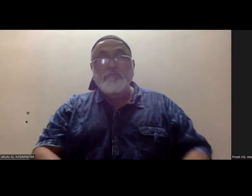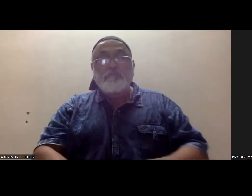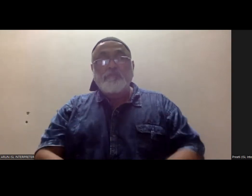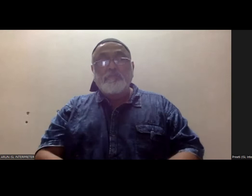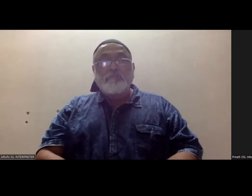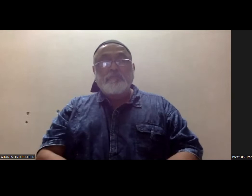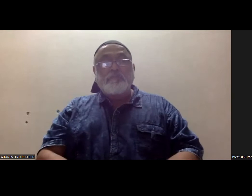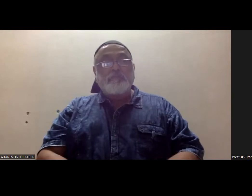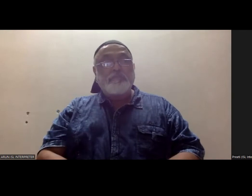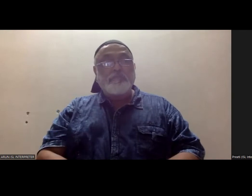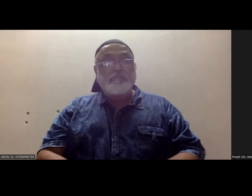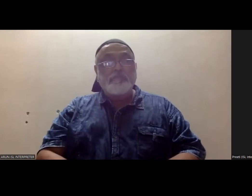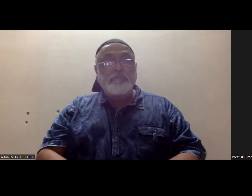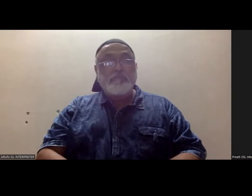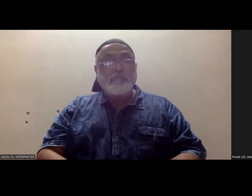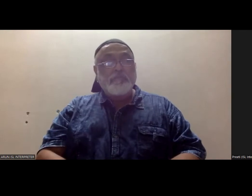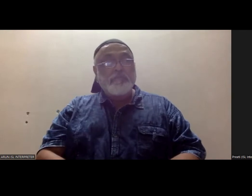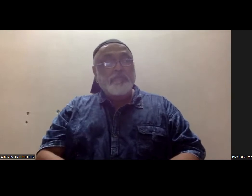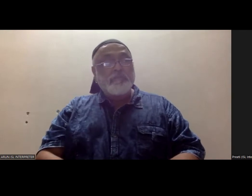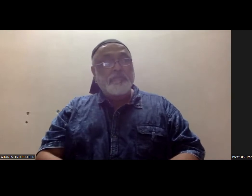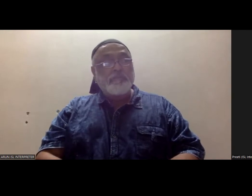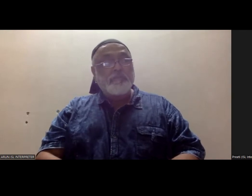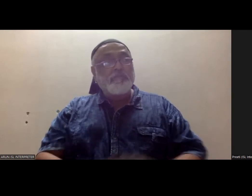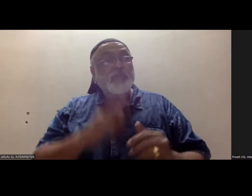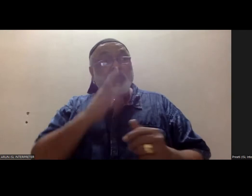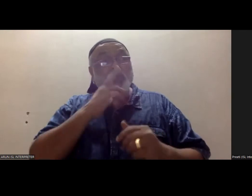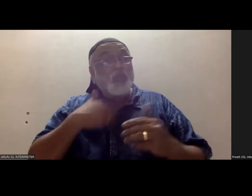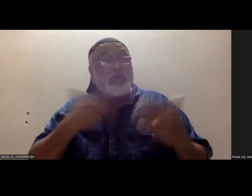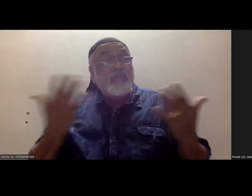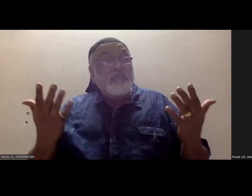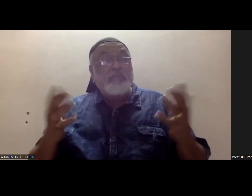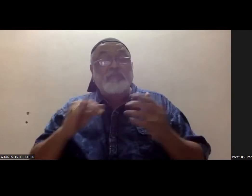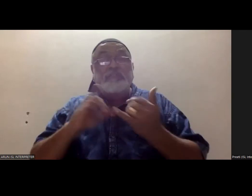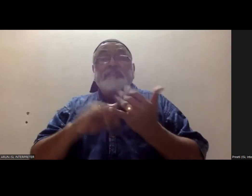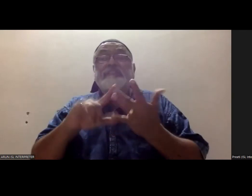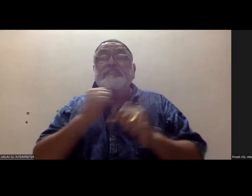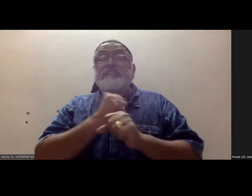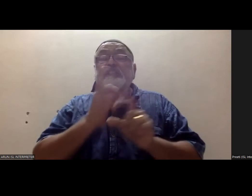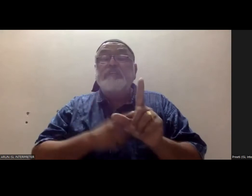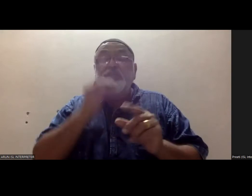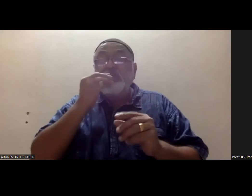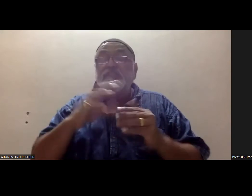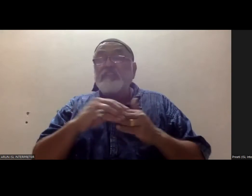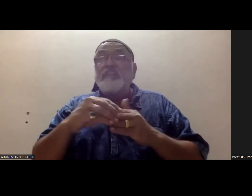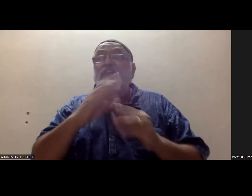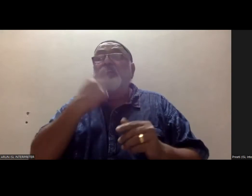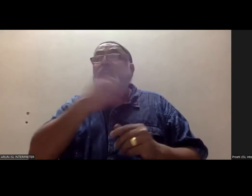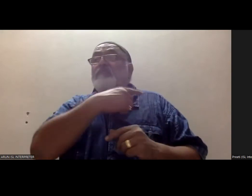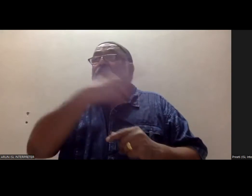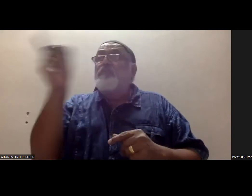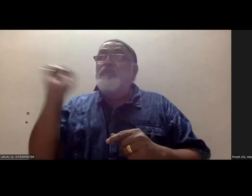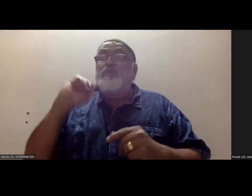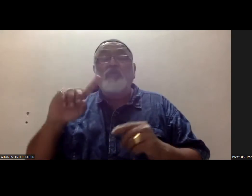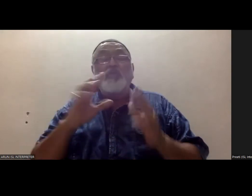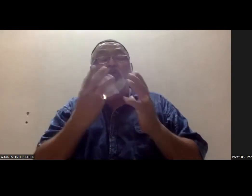So I think for all those who are not present, CG, please take the lead and please inform everyone on the group